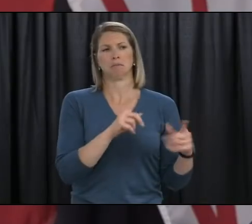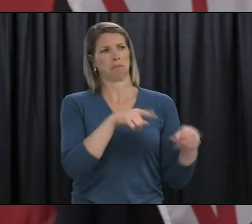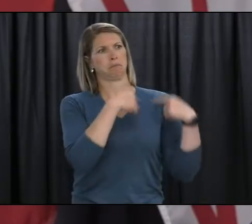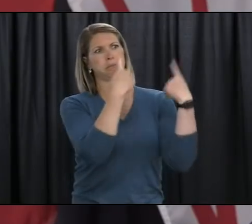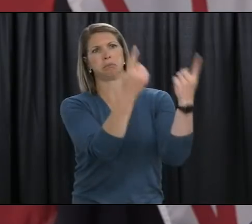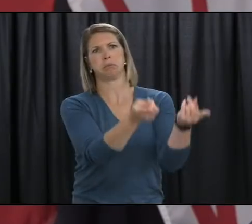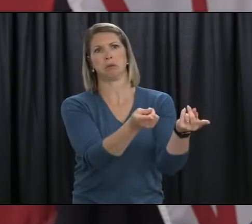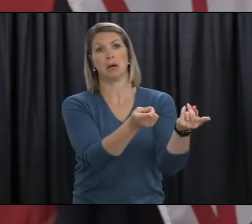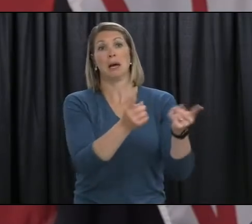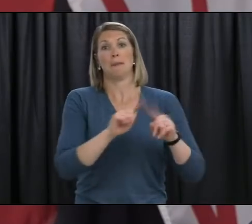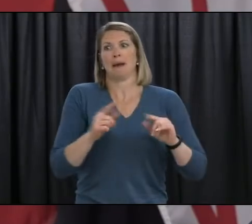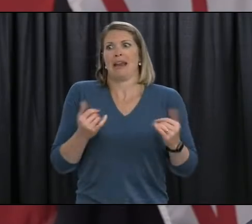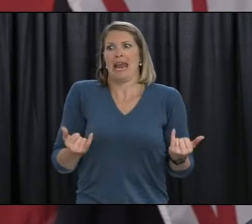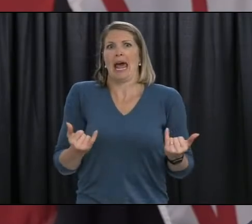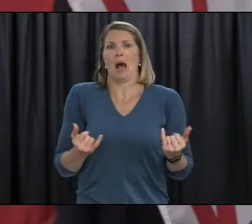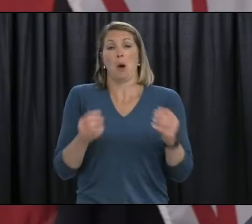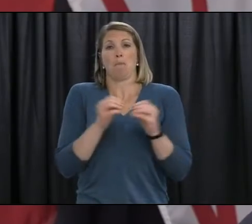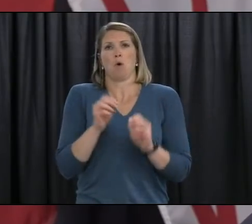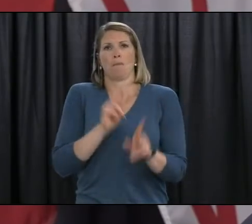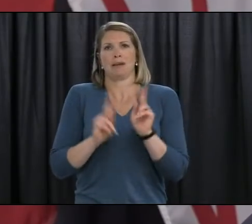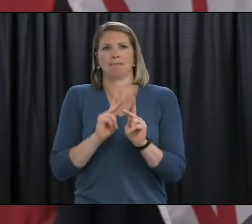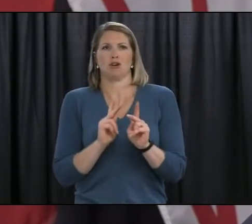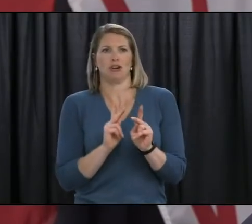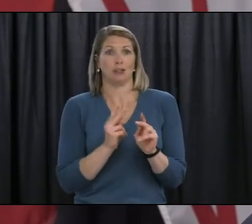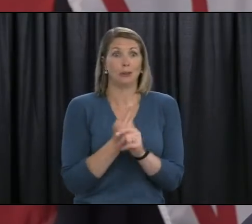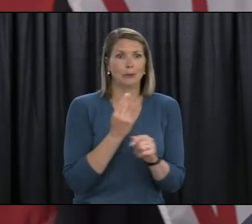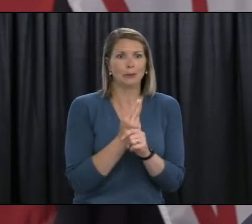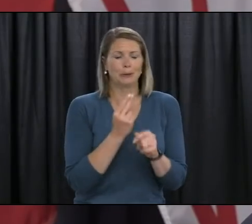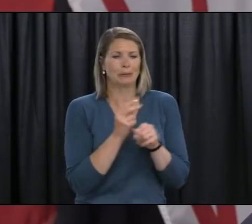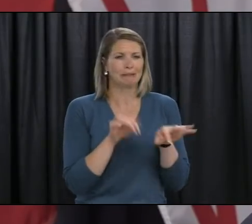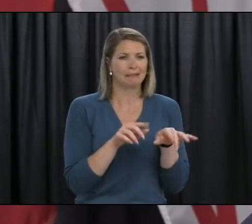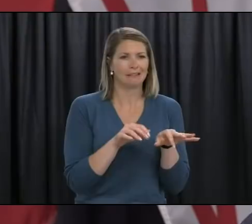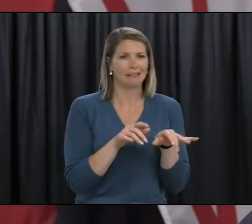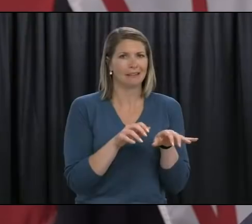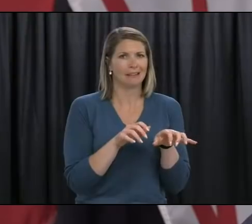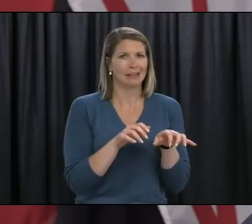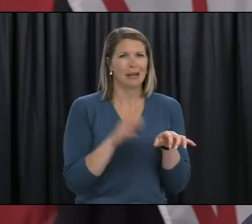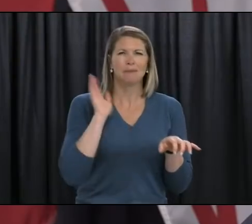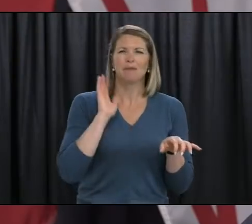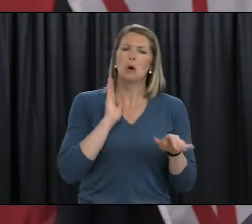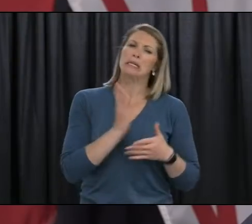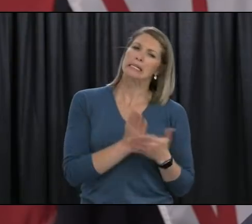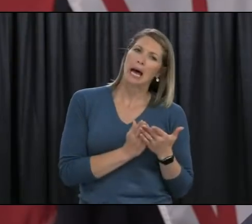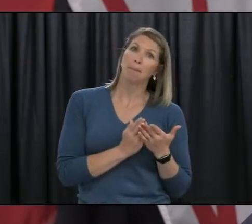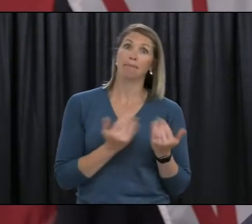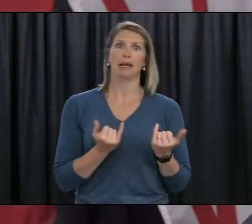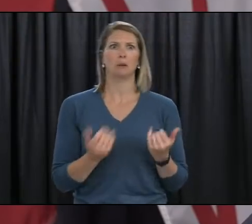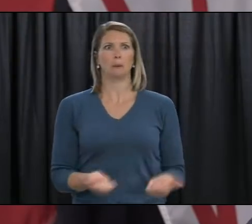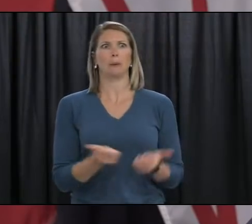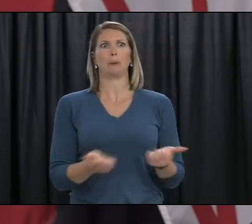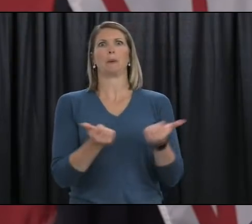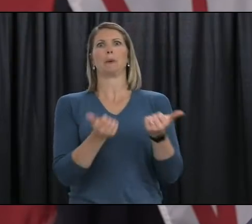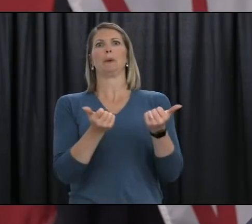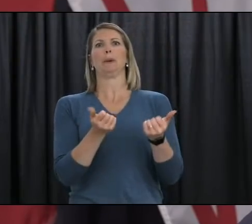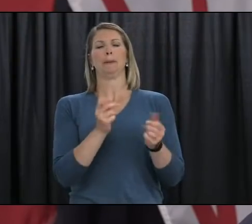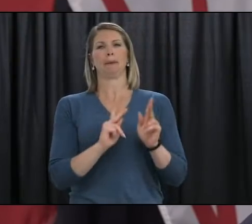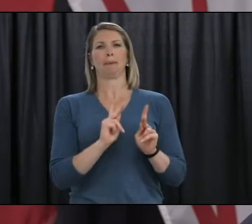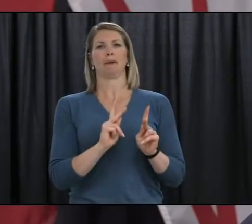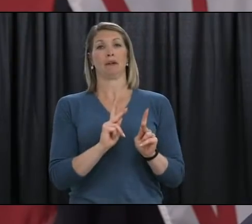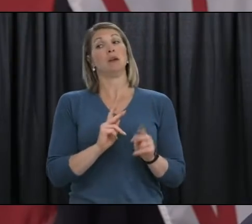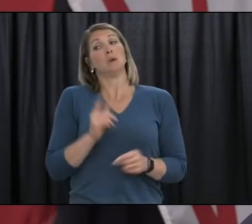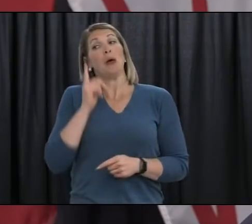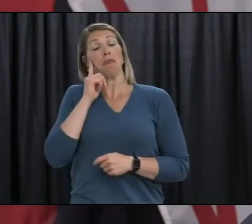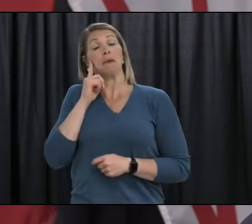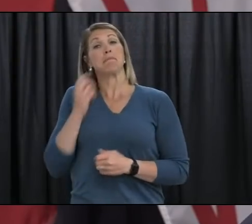that are using them simply because you just couldn't go in an in-person. And so I think you will see people that will adjust and never go back to